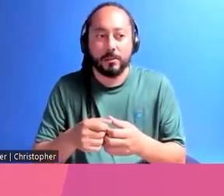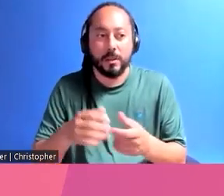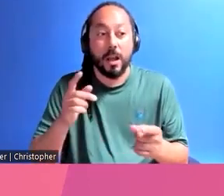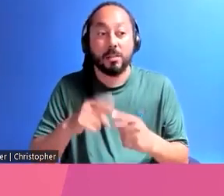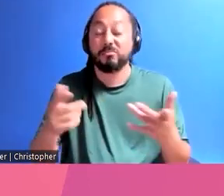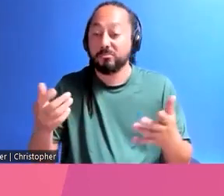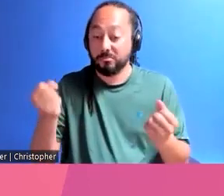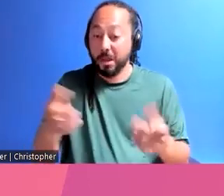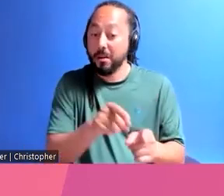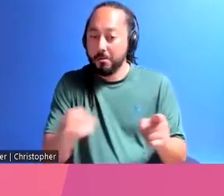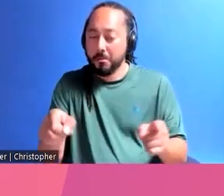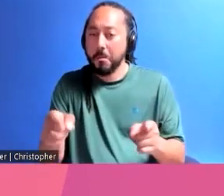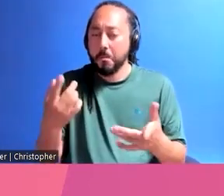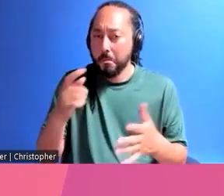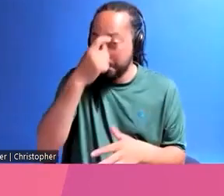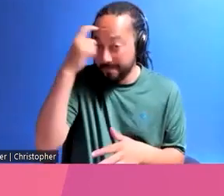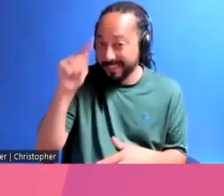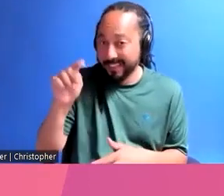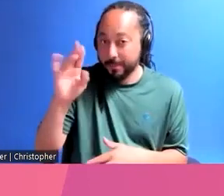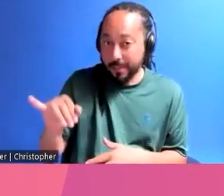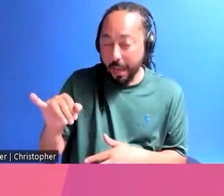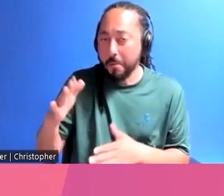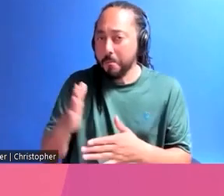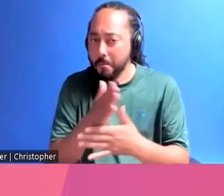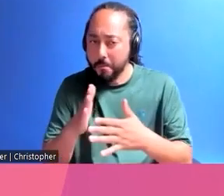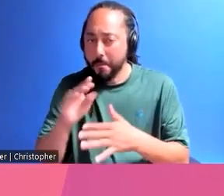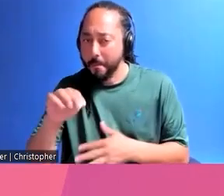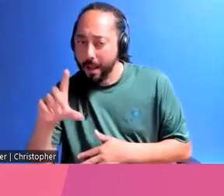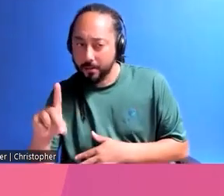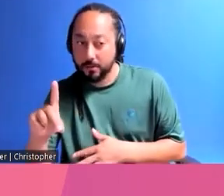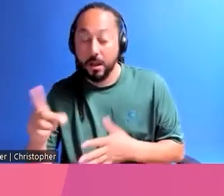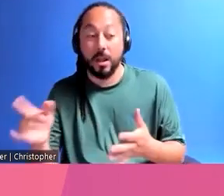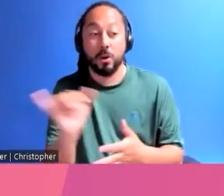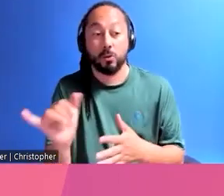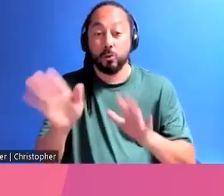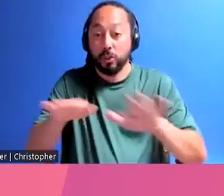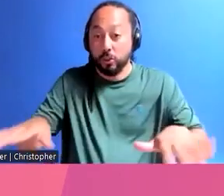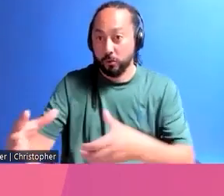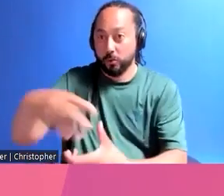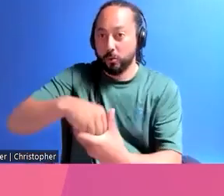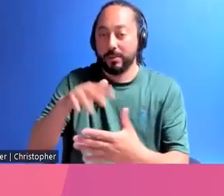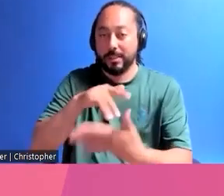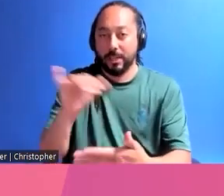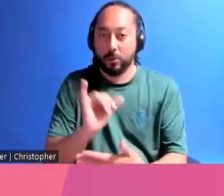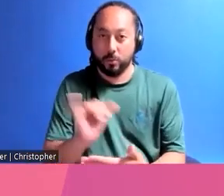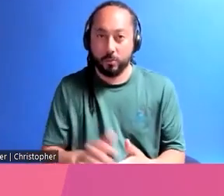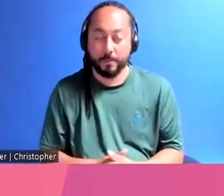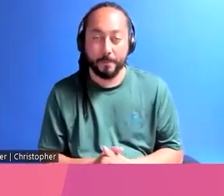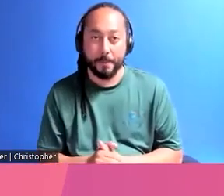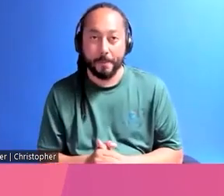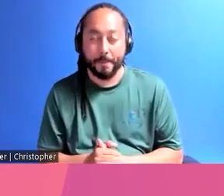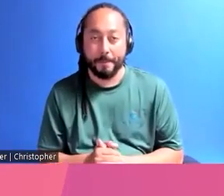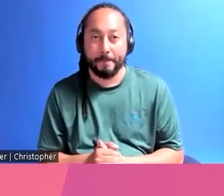TBI, and adults made up the most common sample of participants that were included in these studies. In more